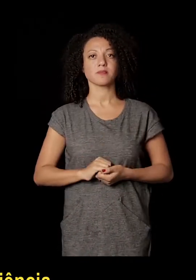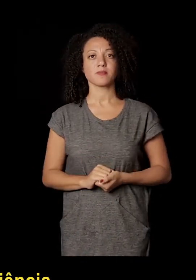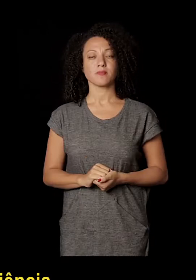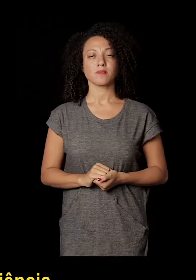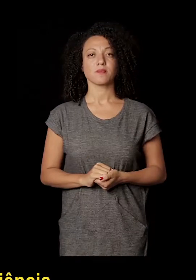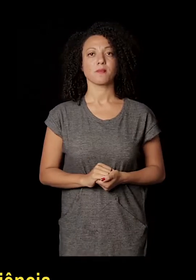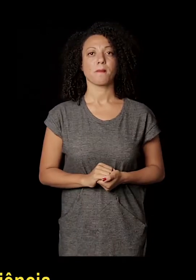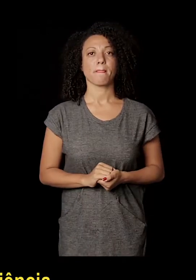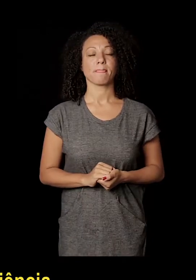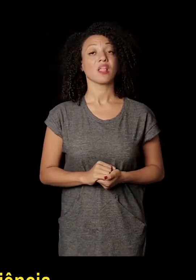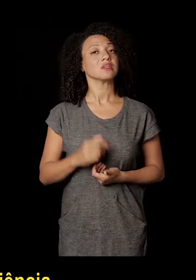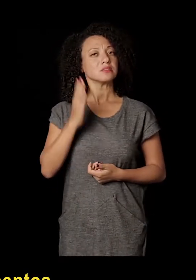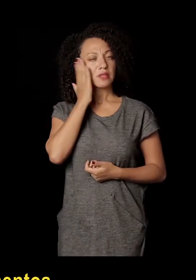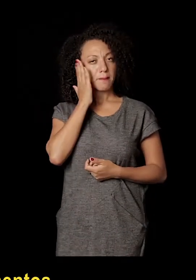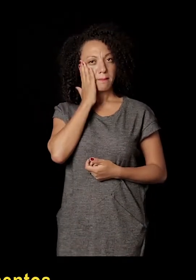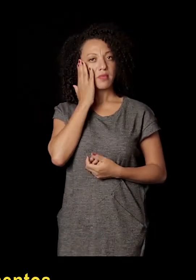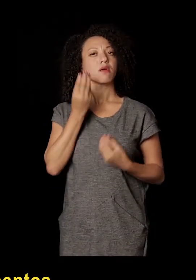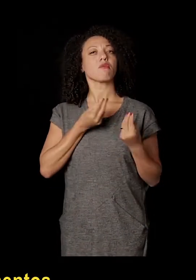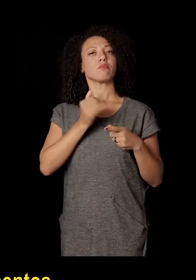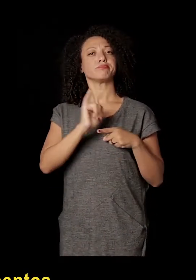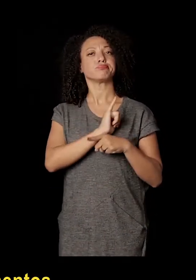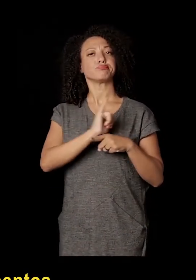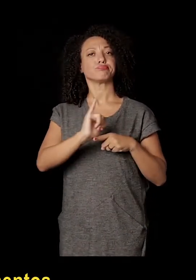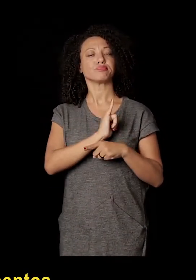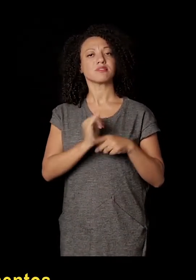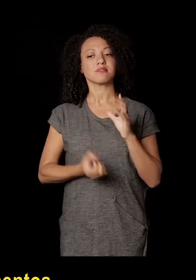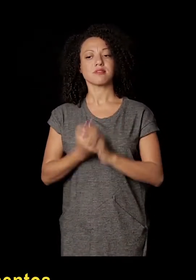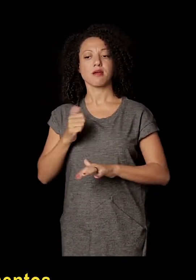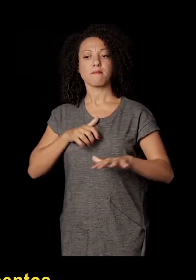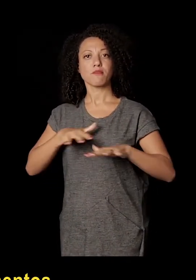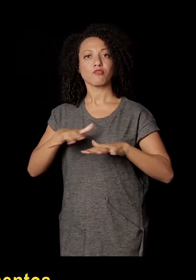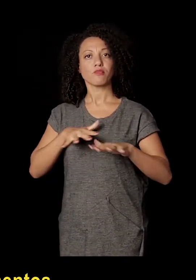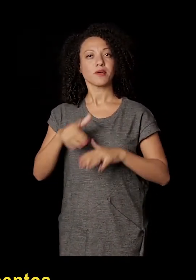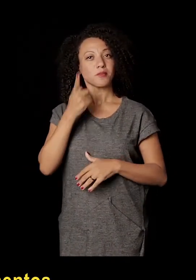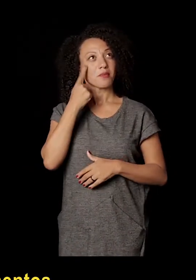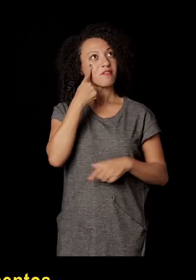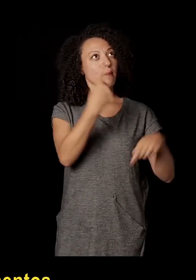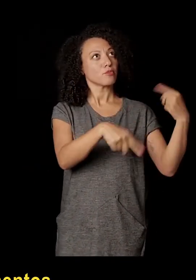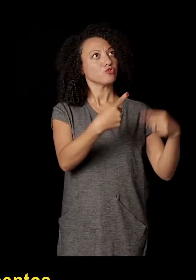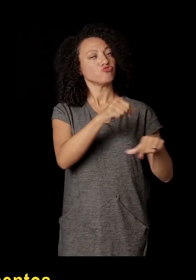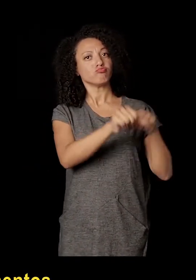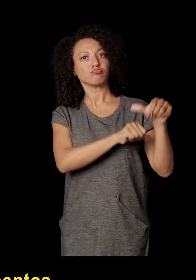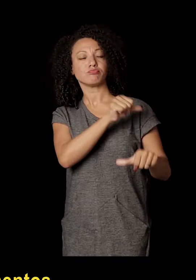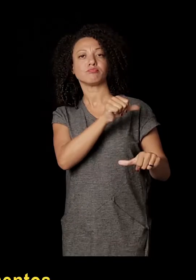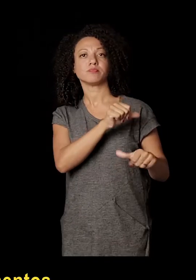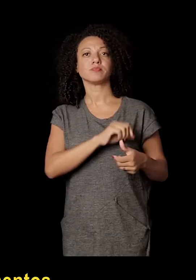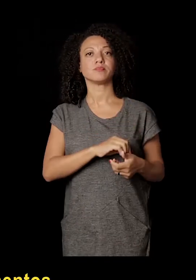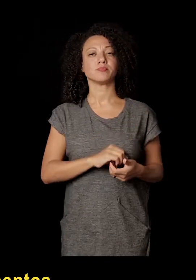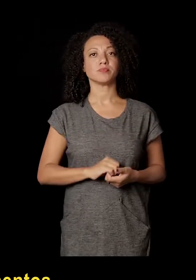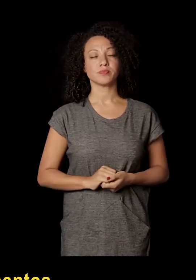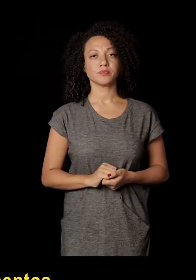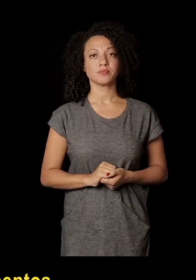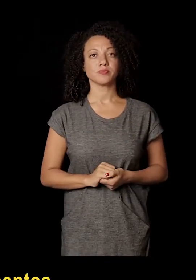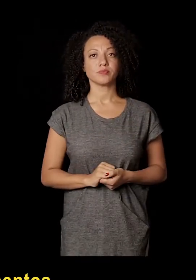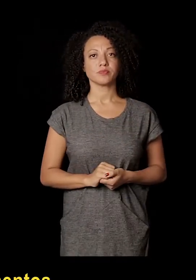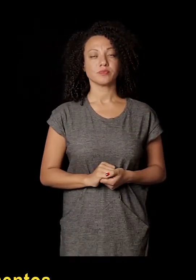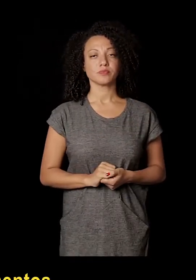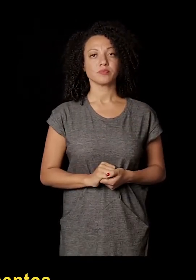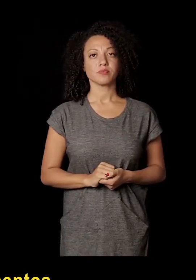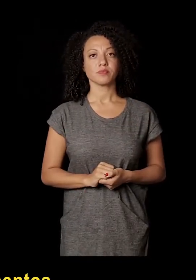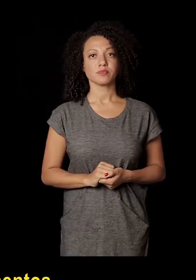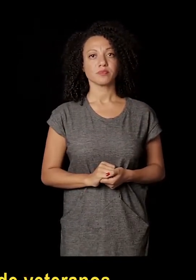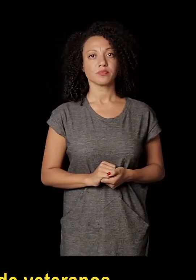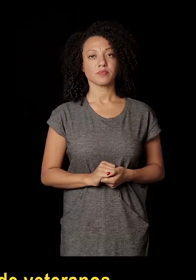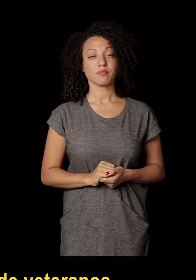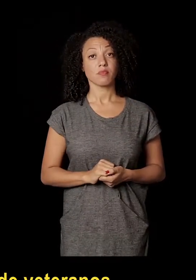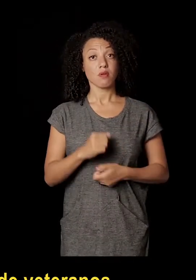politicians and policymakers and where you had to make the move to make the political system